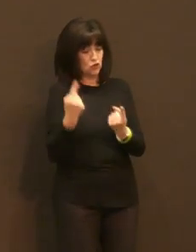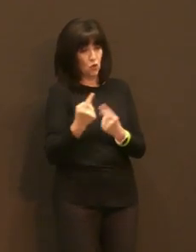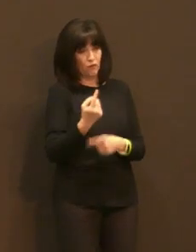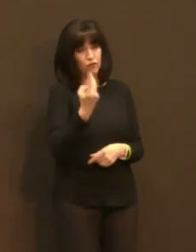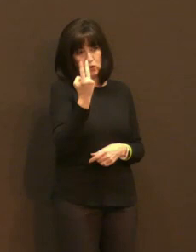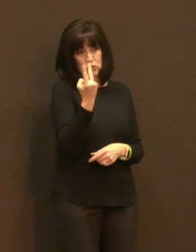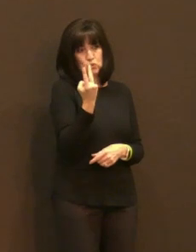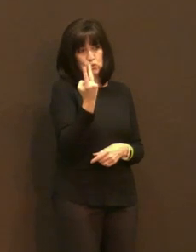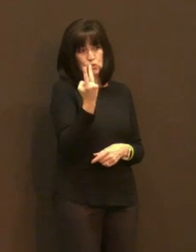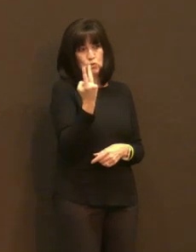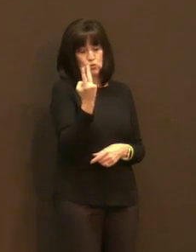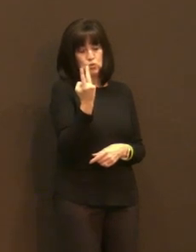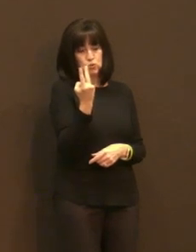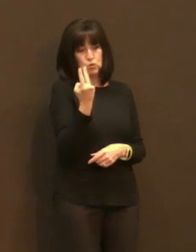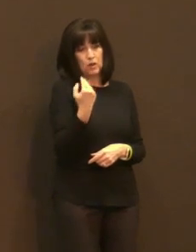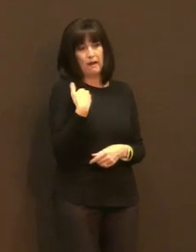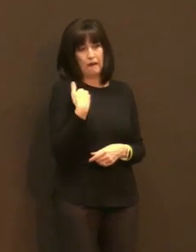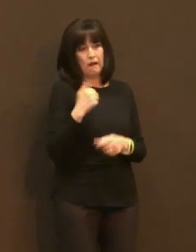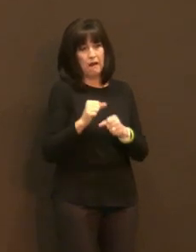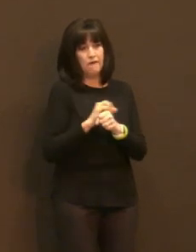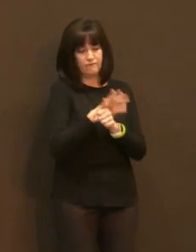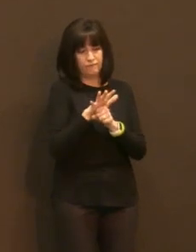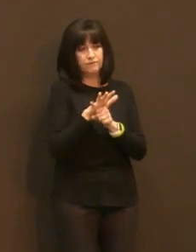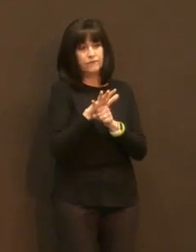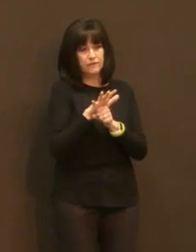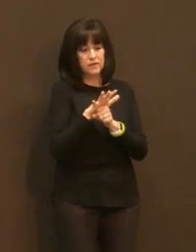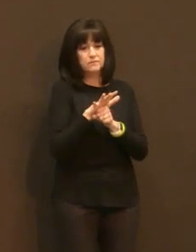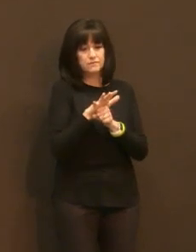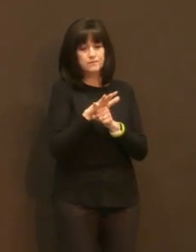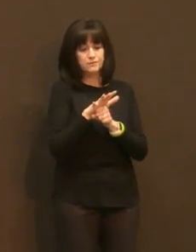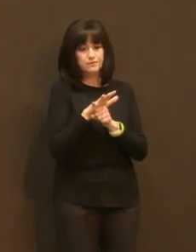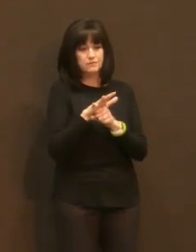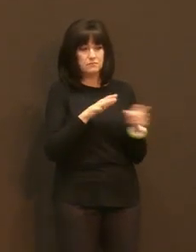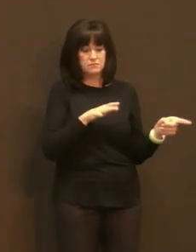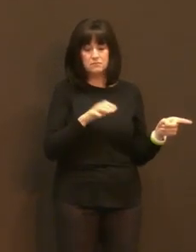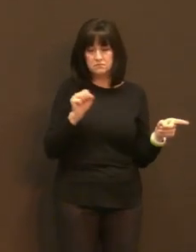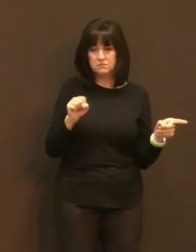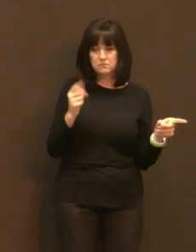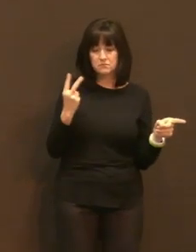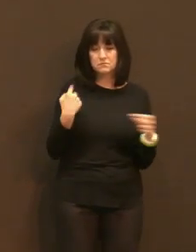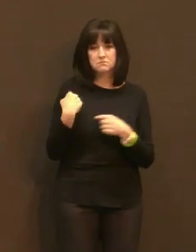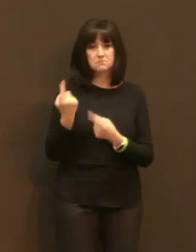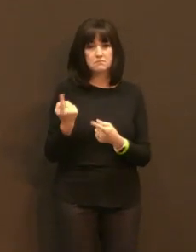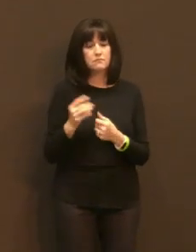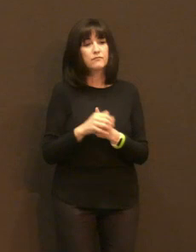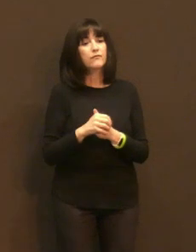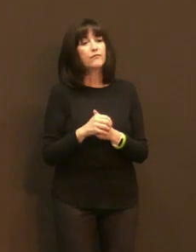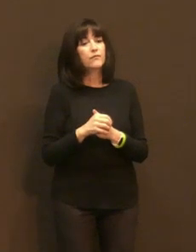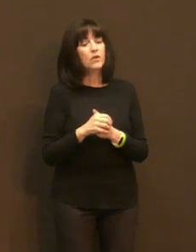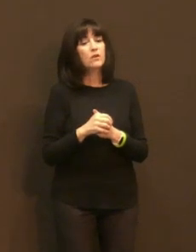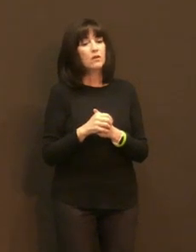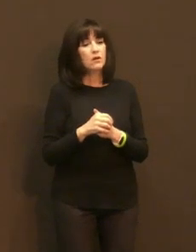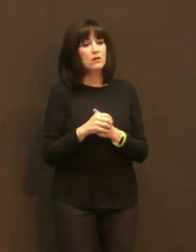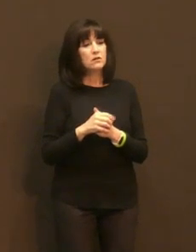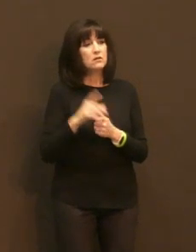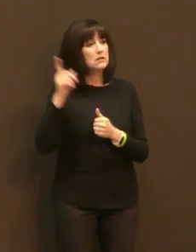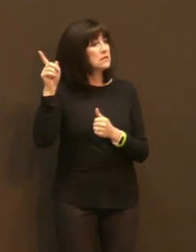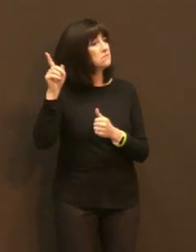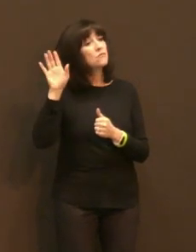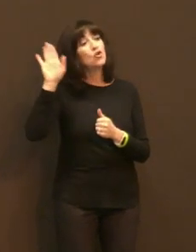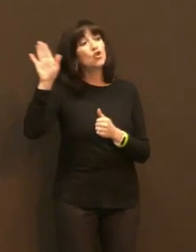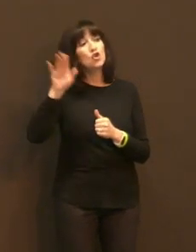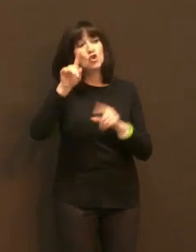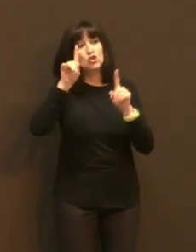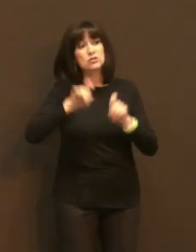notes at the report at the meeting earlier, or the call earlier this week. They do very limited